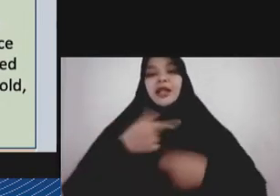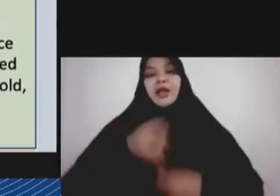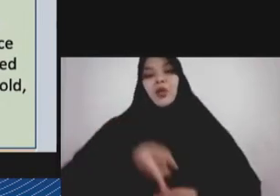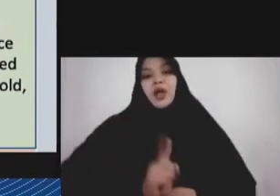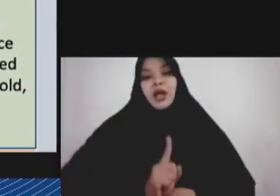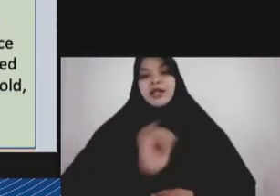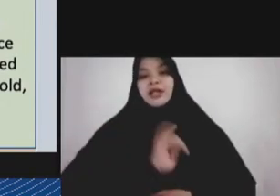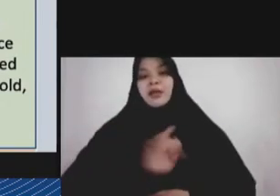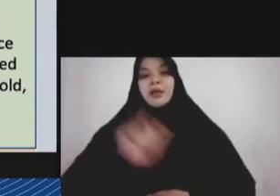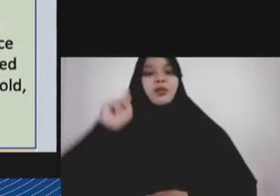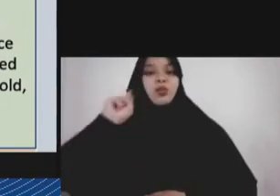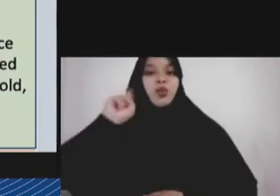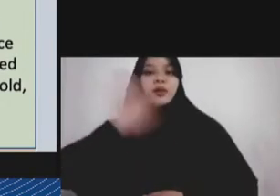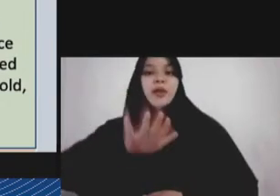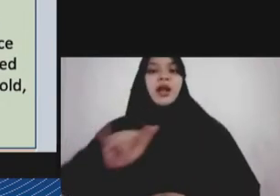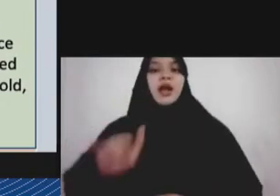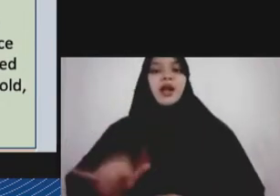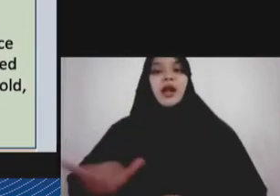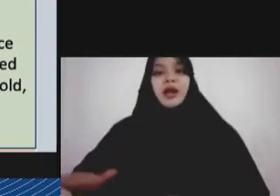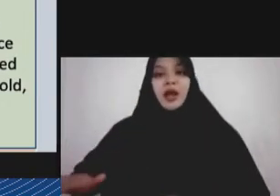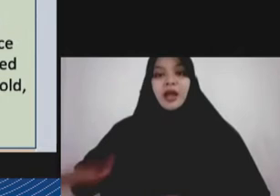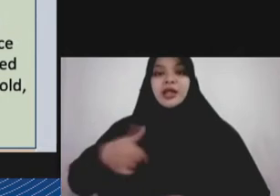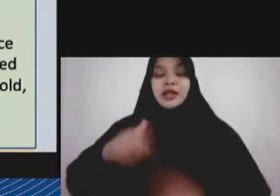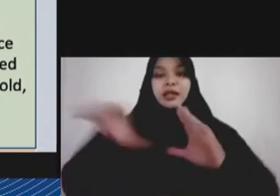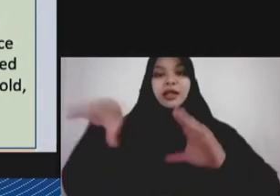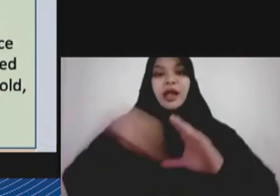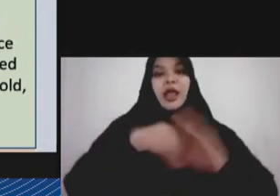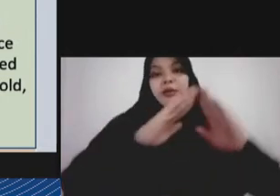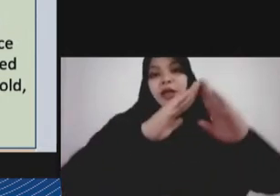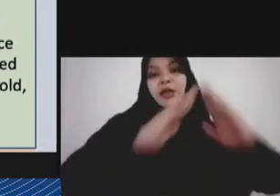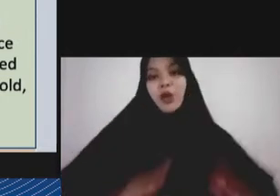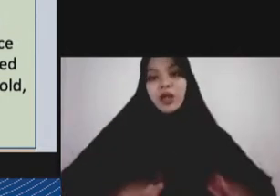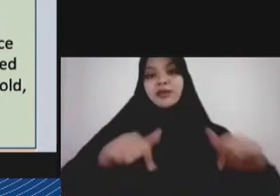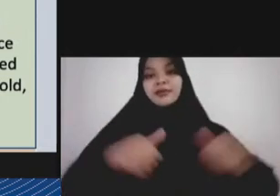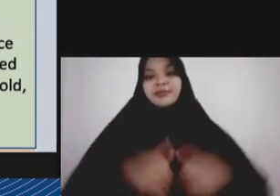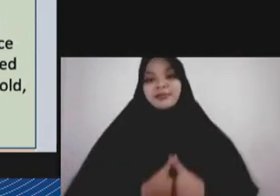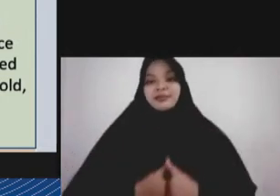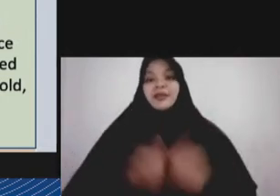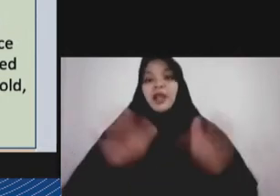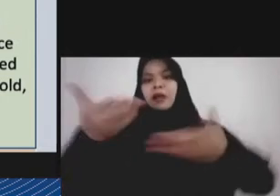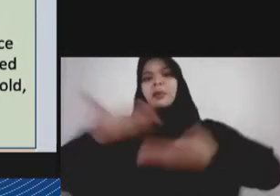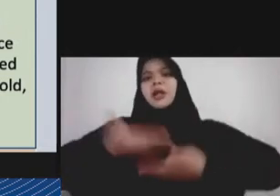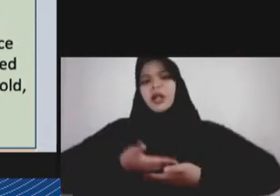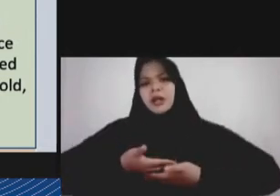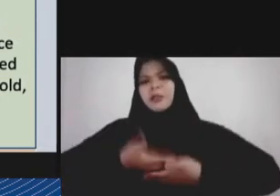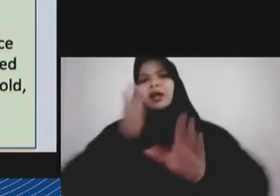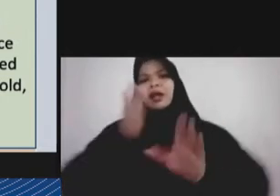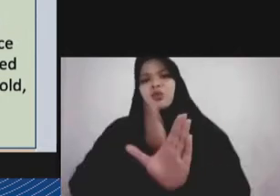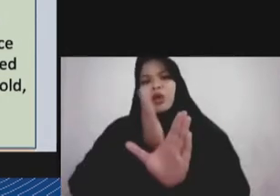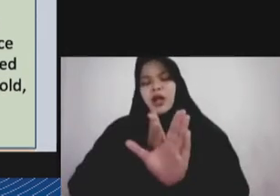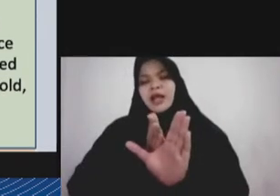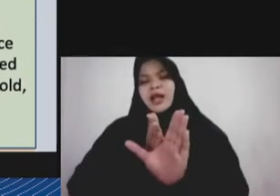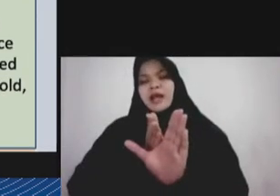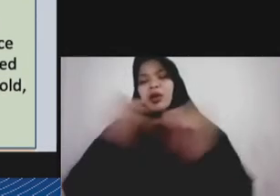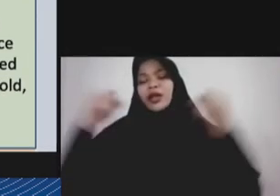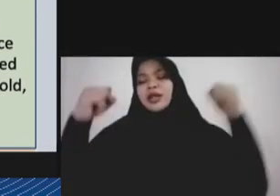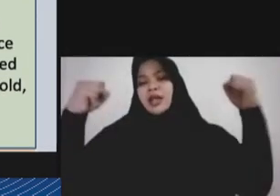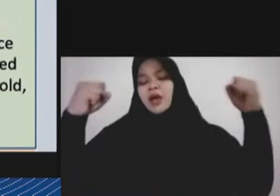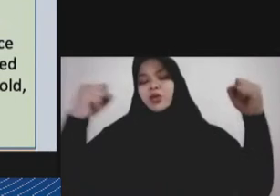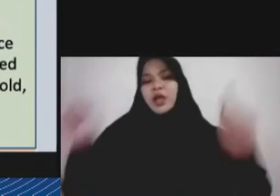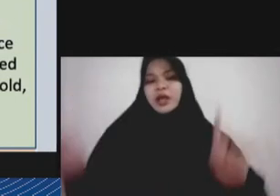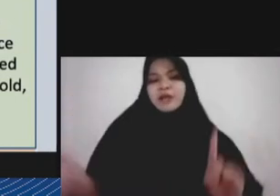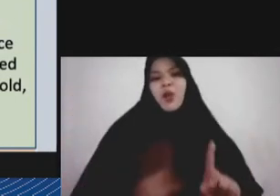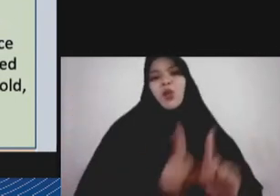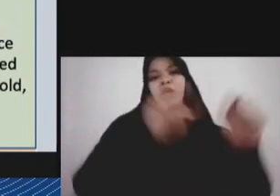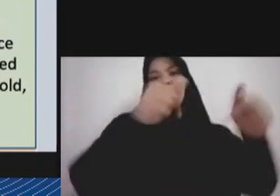as a child in the household, and then to receive psychological, medical, and legal assistance. Also to